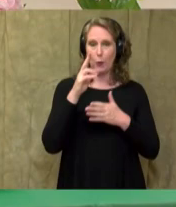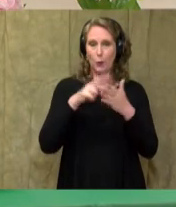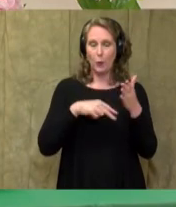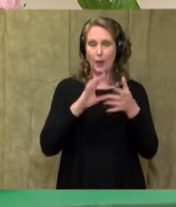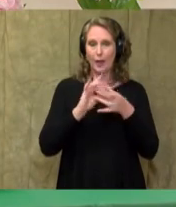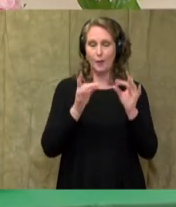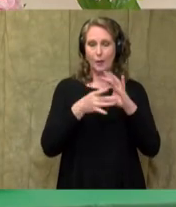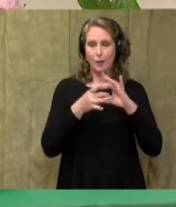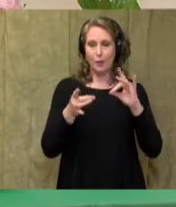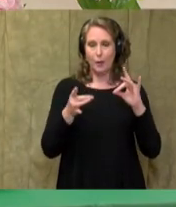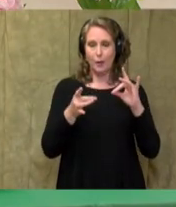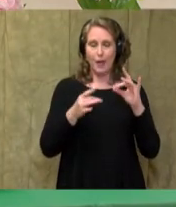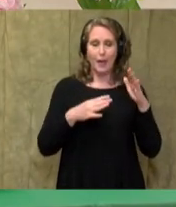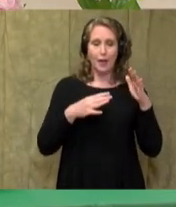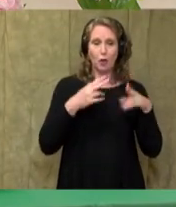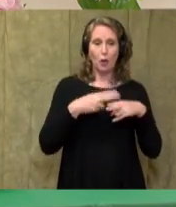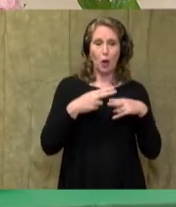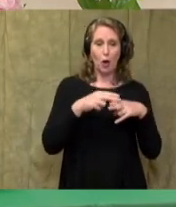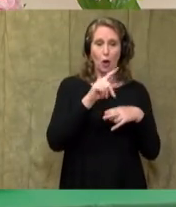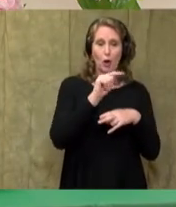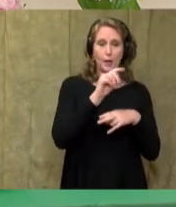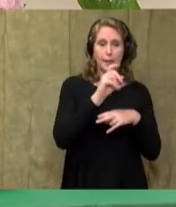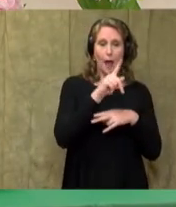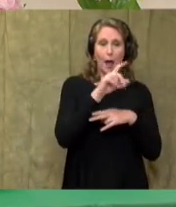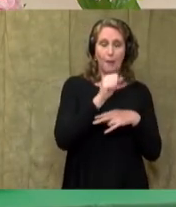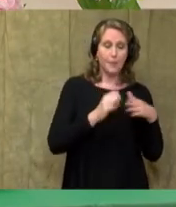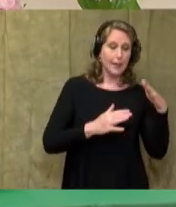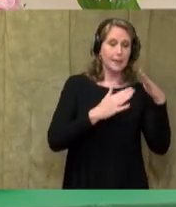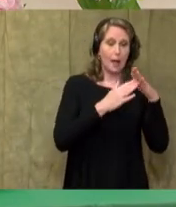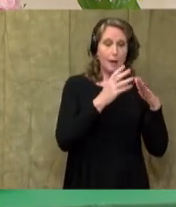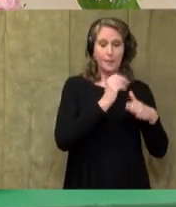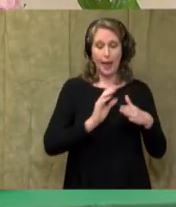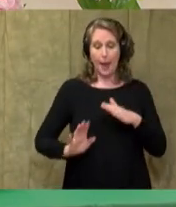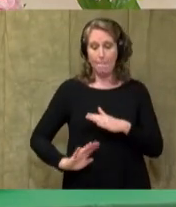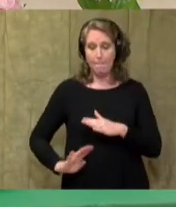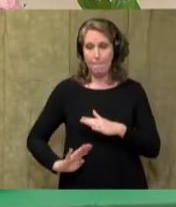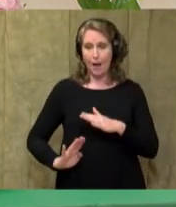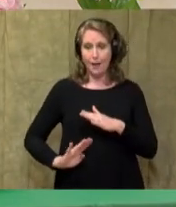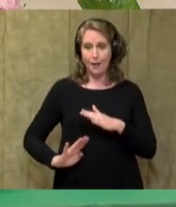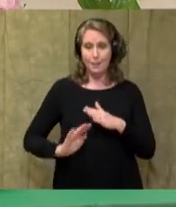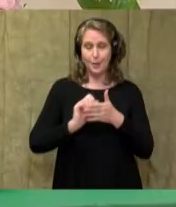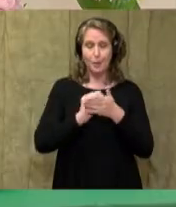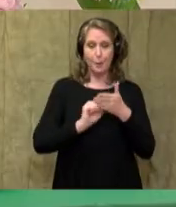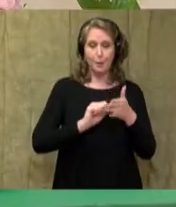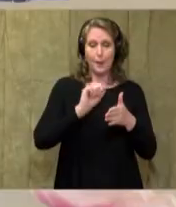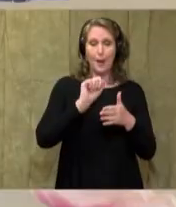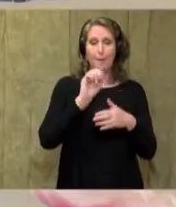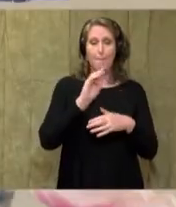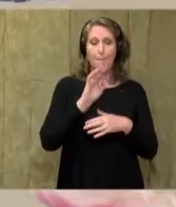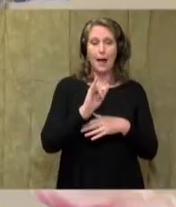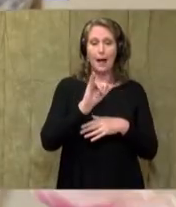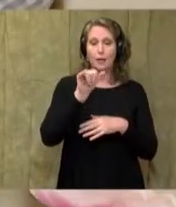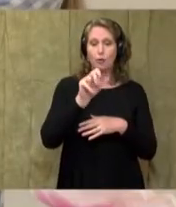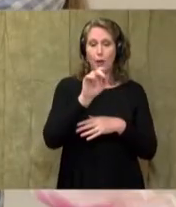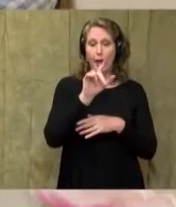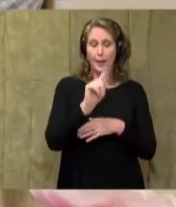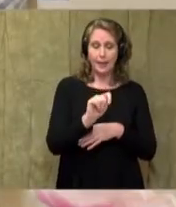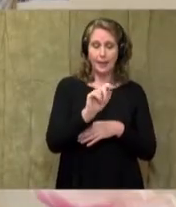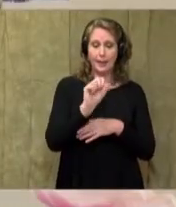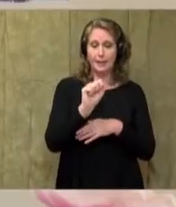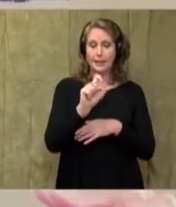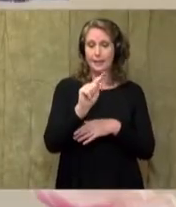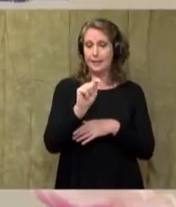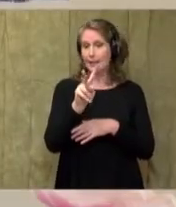read a story called Tops and Bottoms. And it was written by Janet Stevens, which this